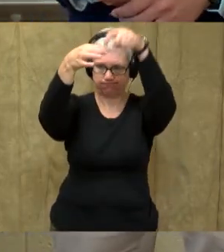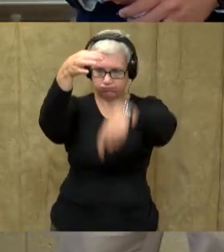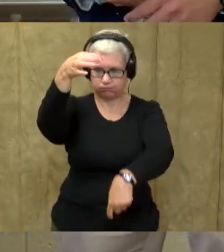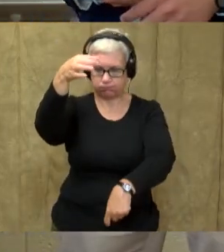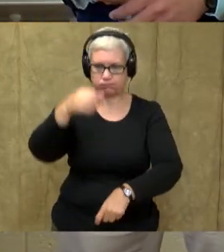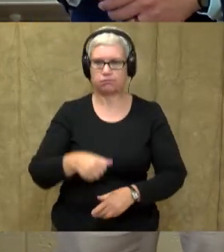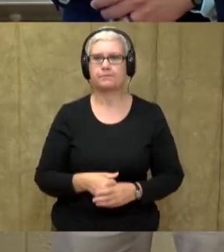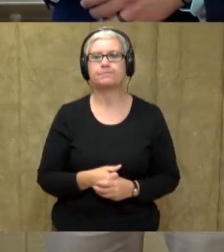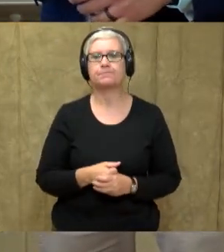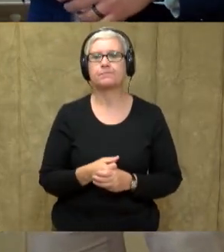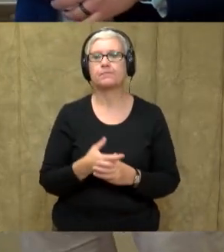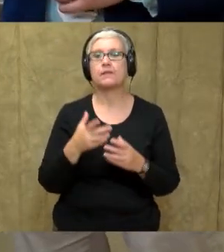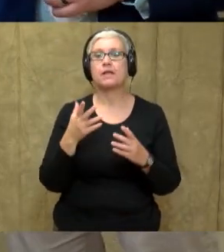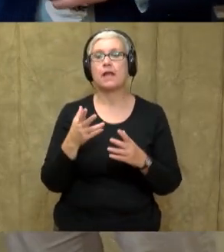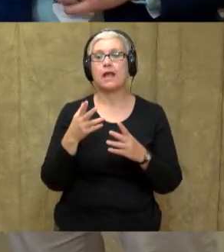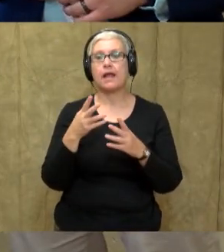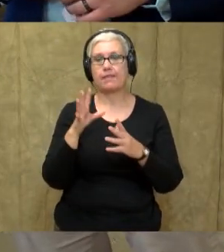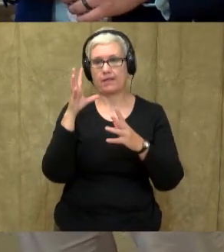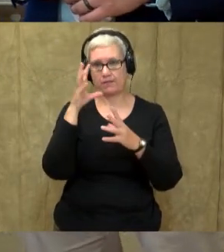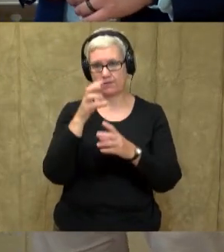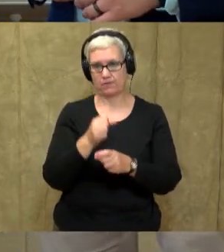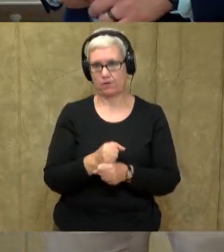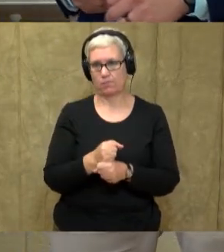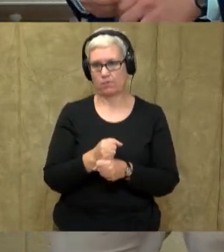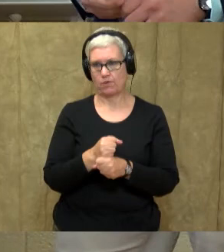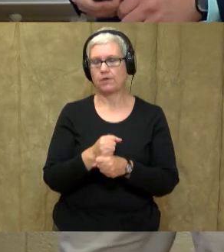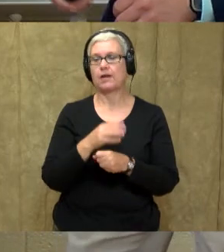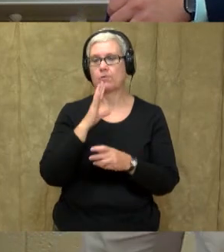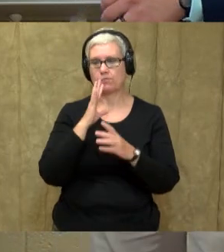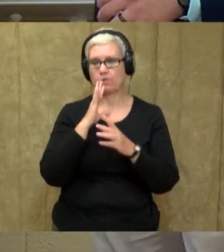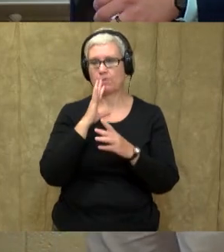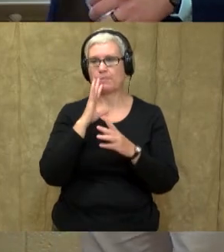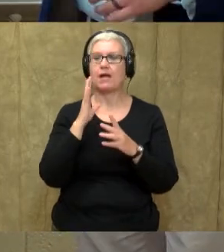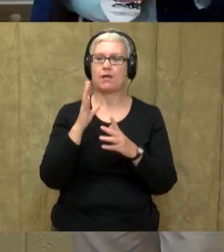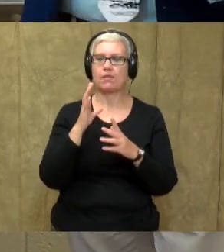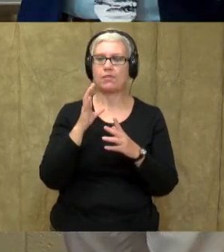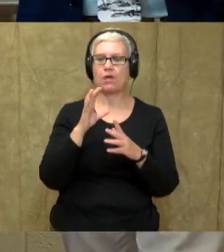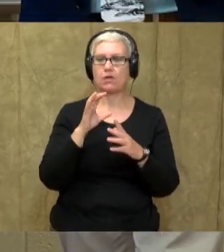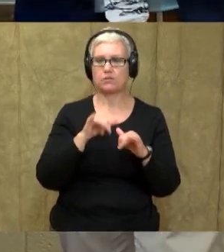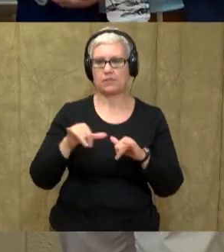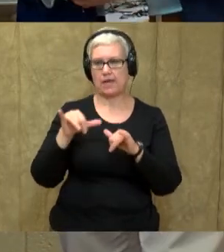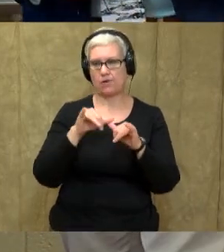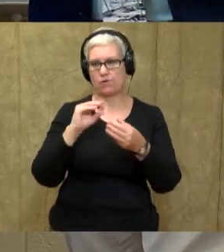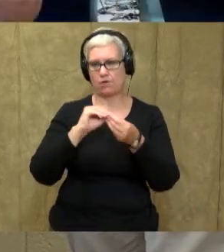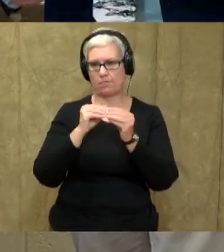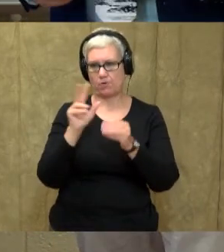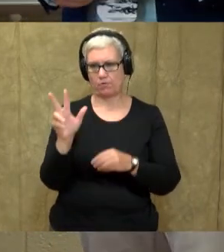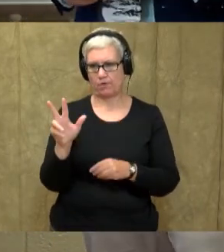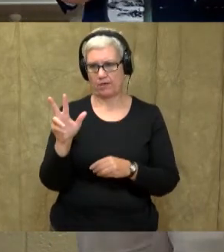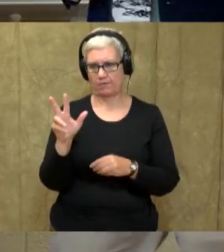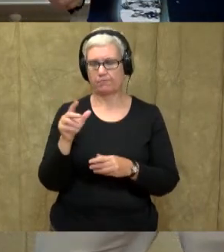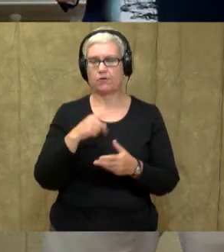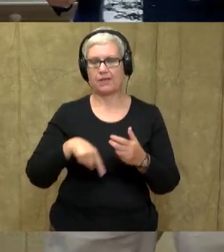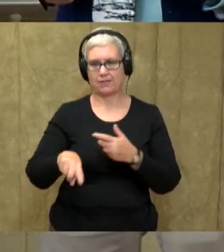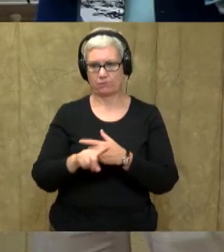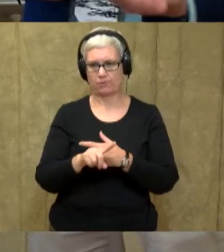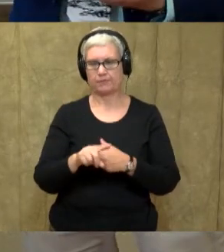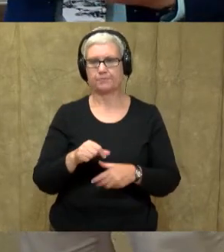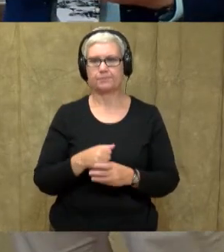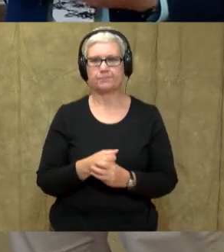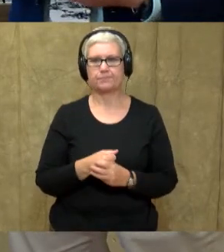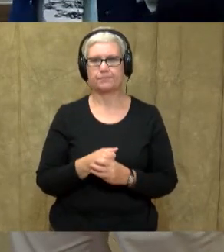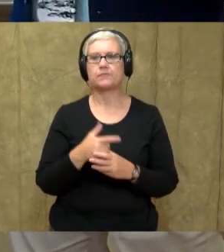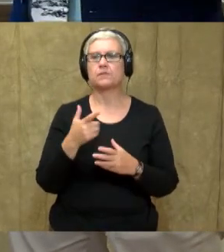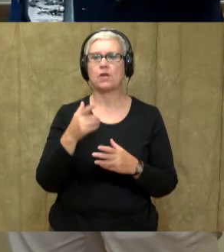ahead to critical standard number 3 next week as we wrap up this quarter. So the context for the gold rush task sets us in the